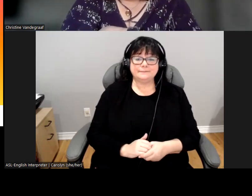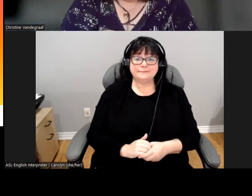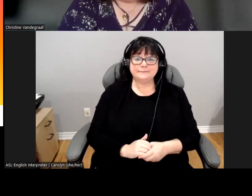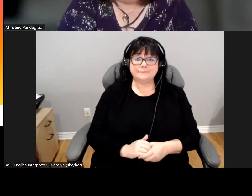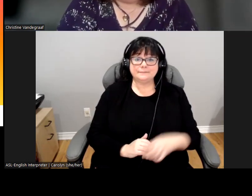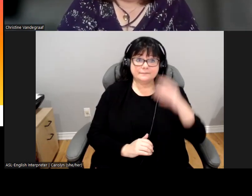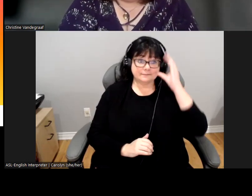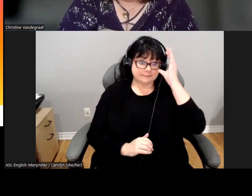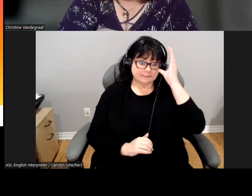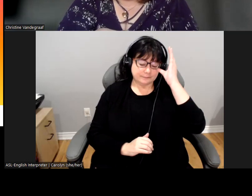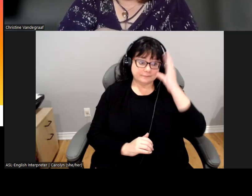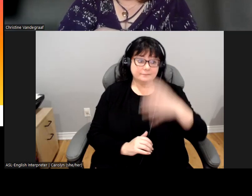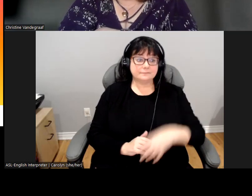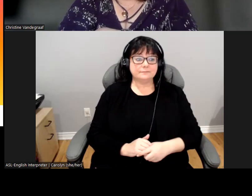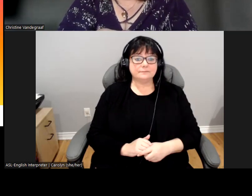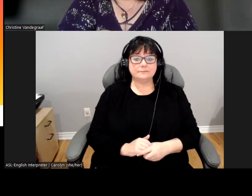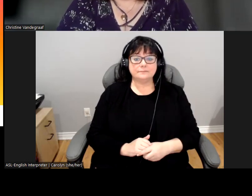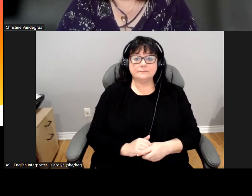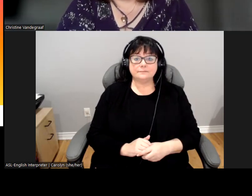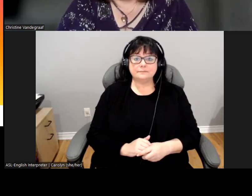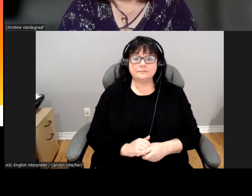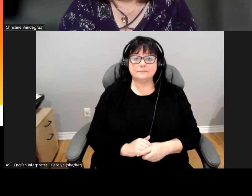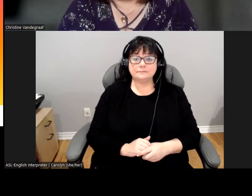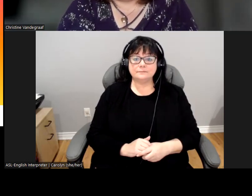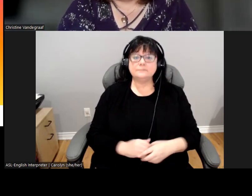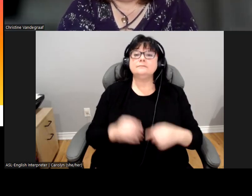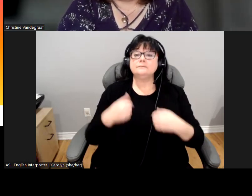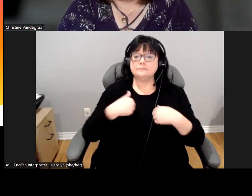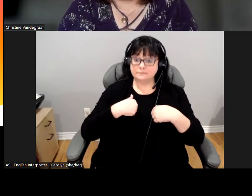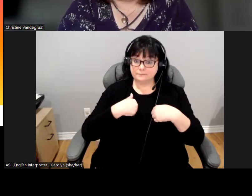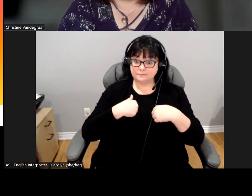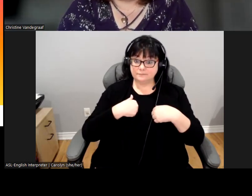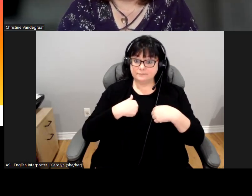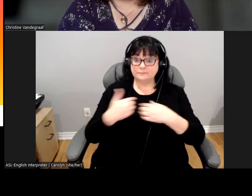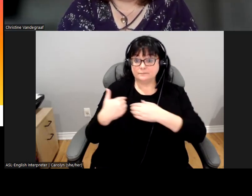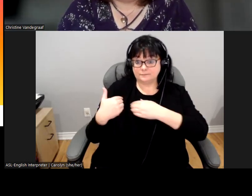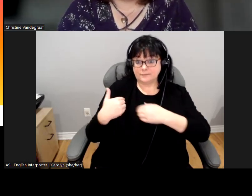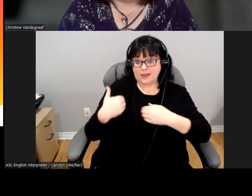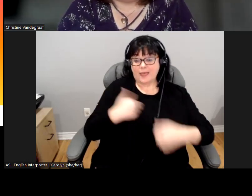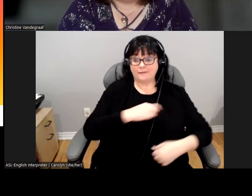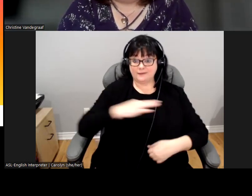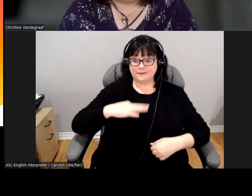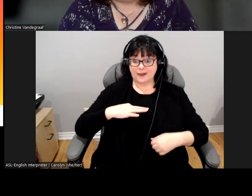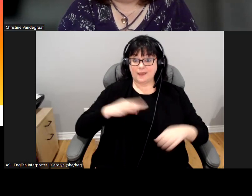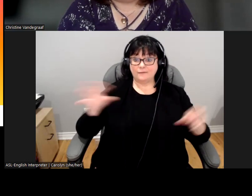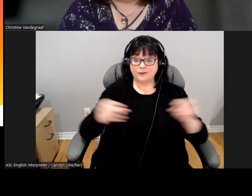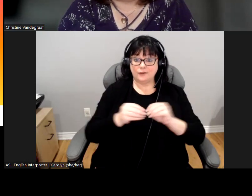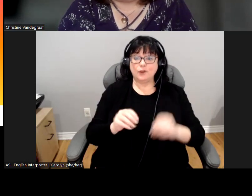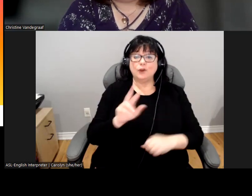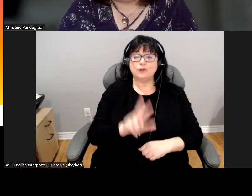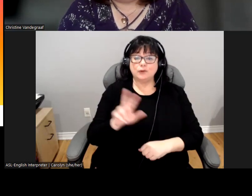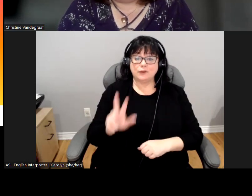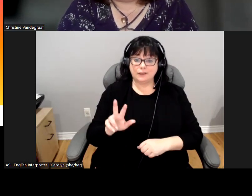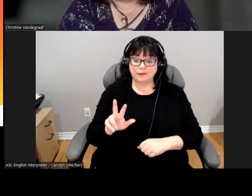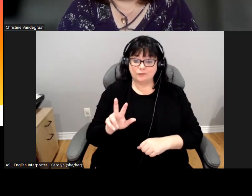want to point out is, even though I oversee employment service staff, so I have a staff of 33 employment